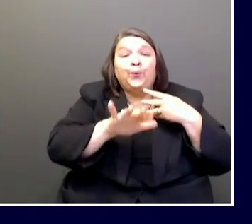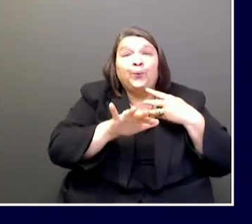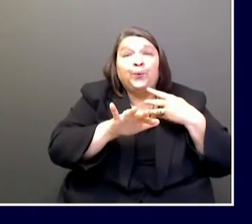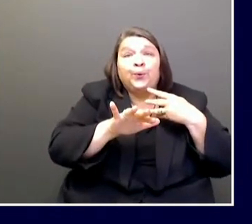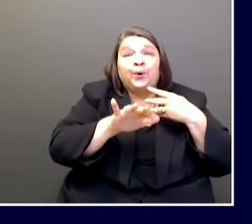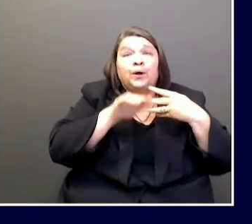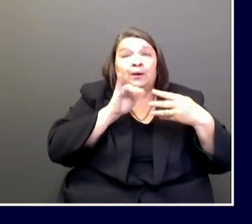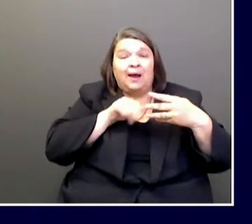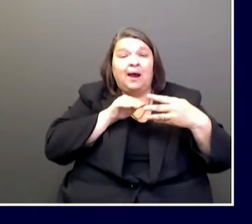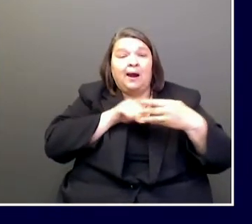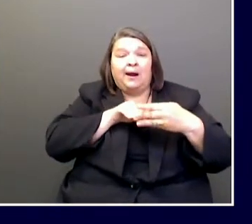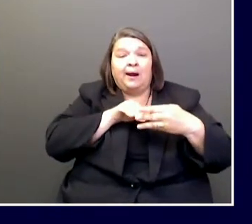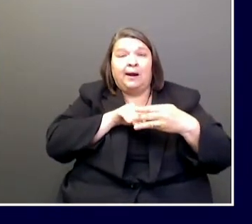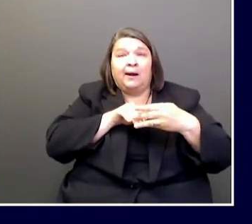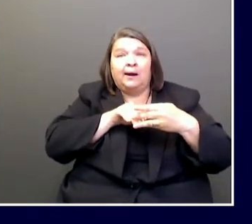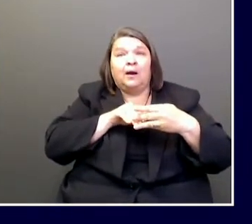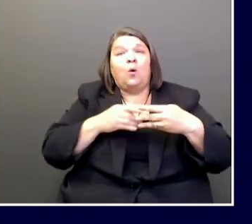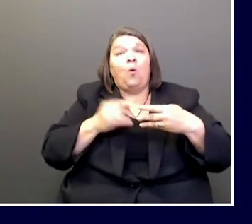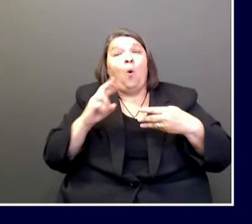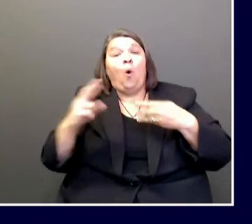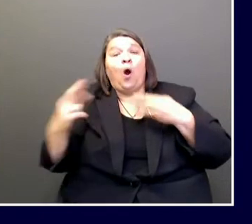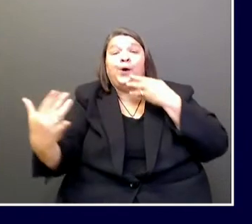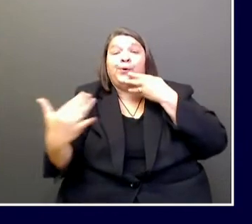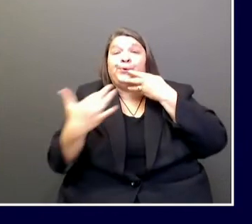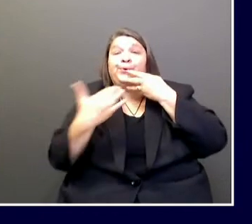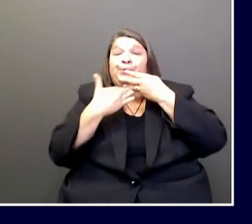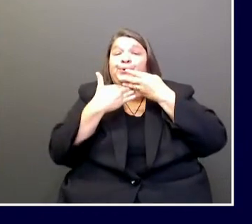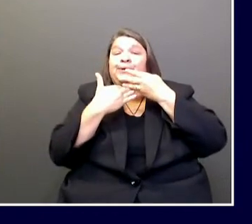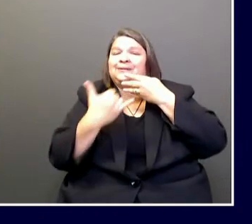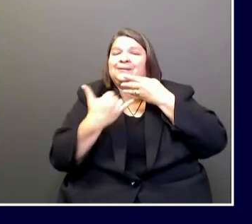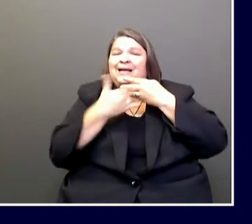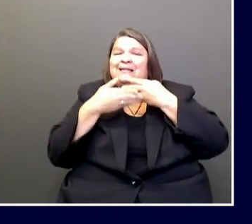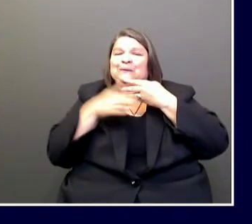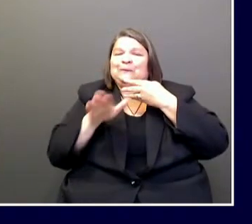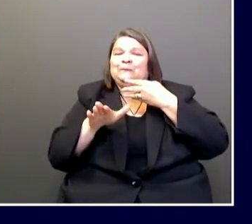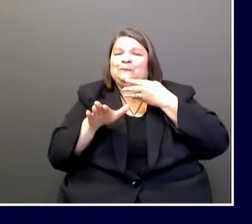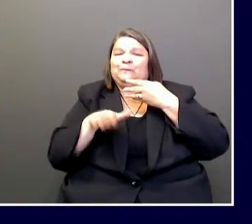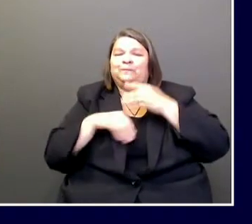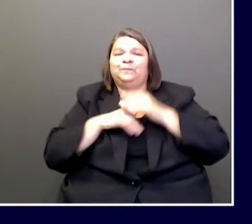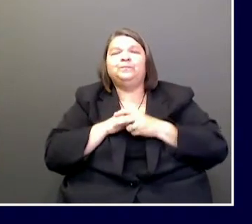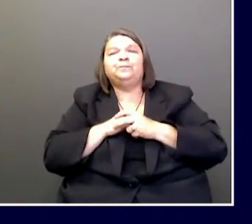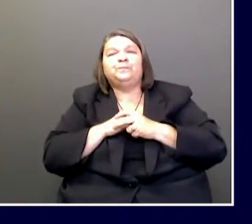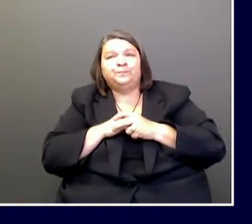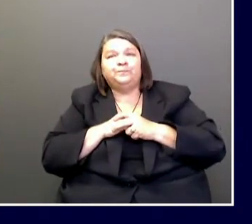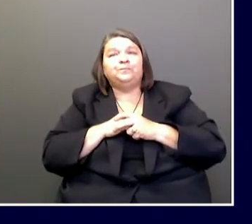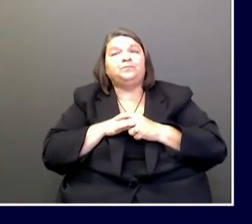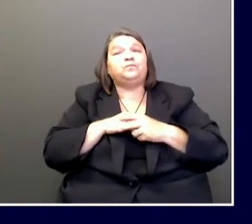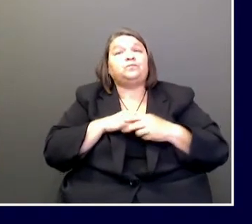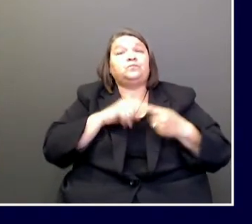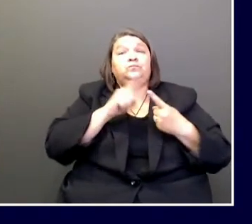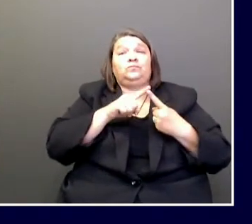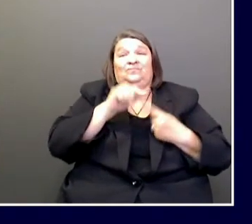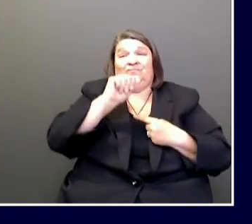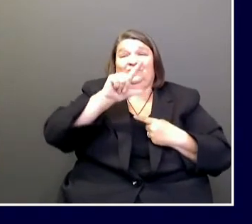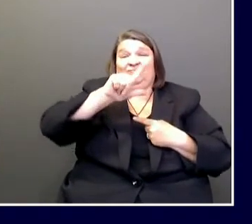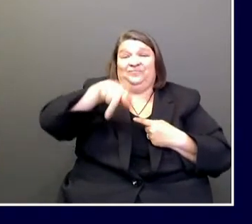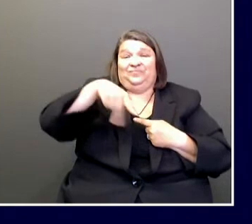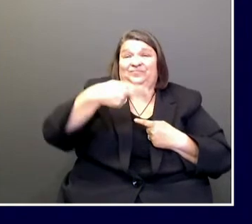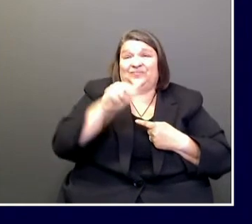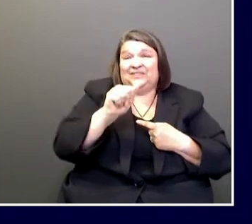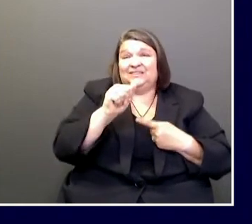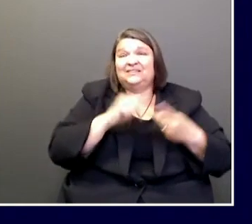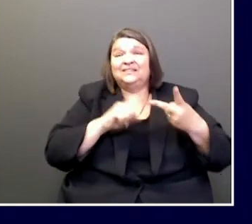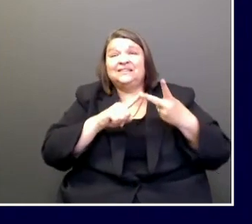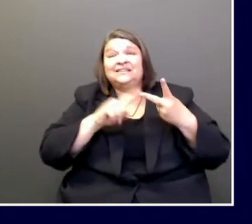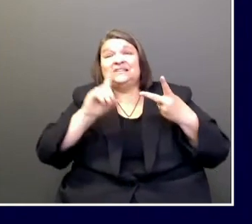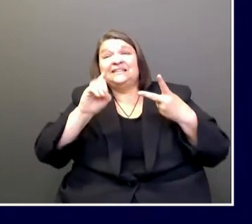of action. And that doesn't really change whether you are dealing with the Alpha variant or the Delta variant or any other Greek letter